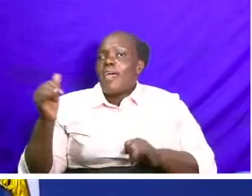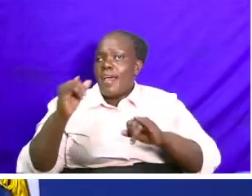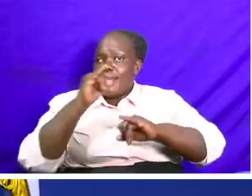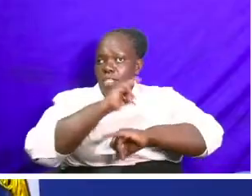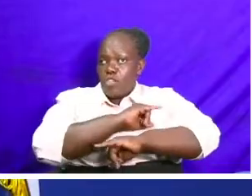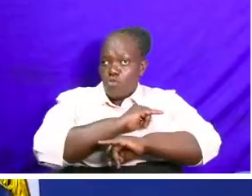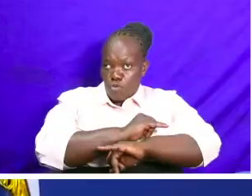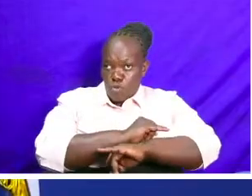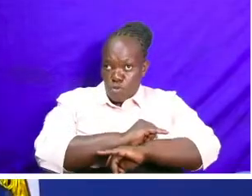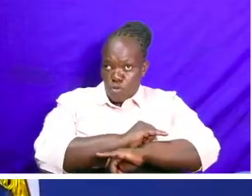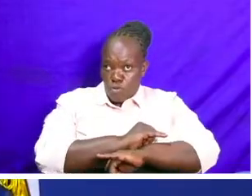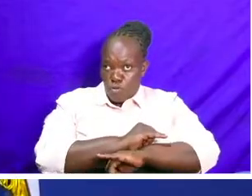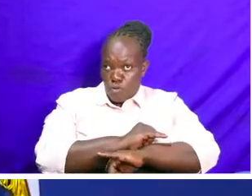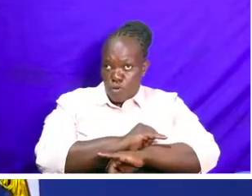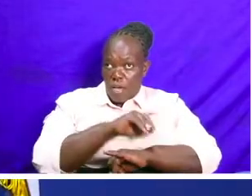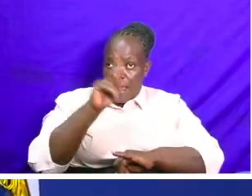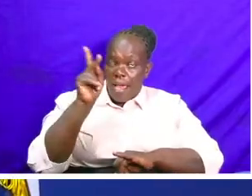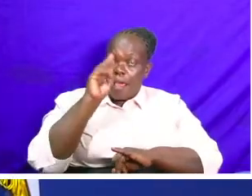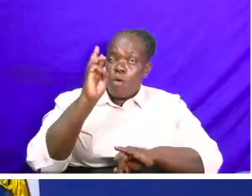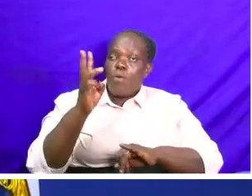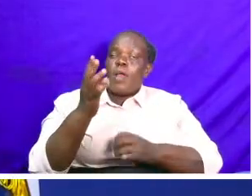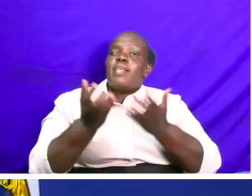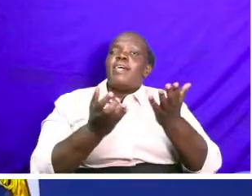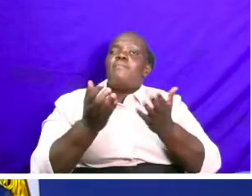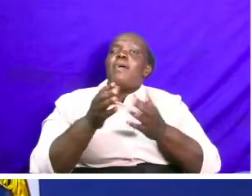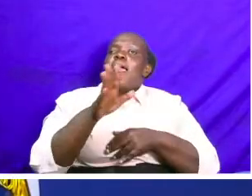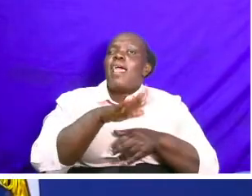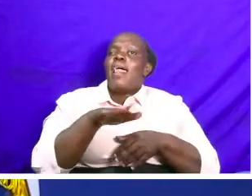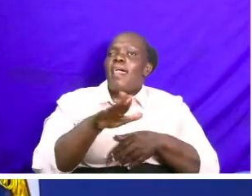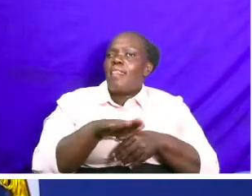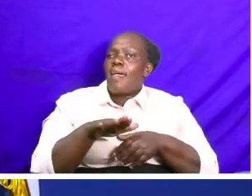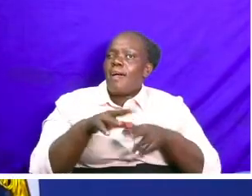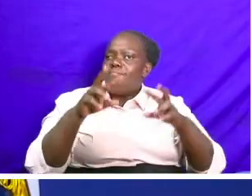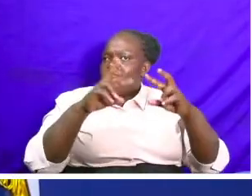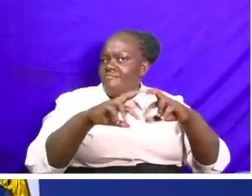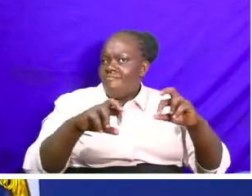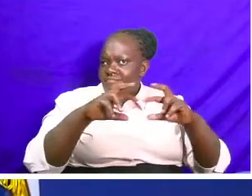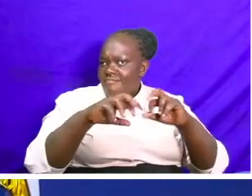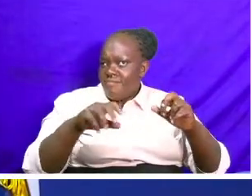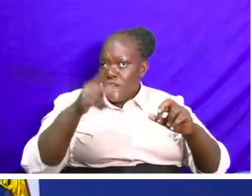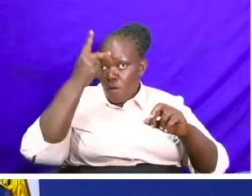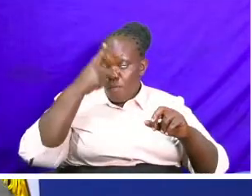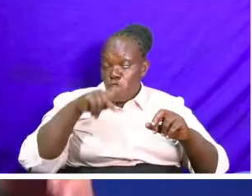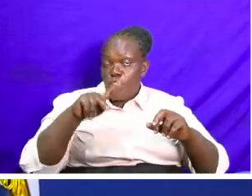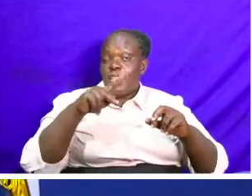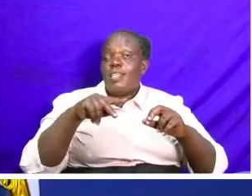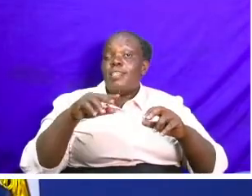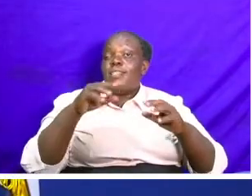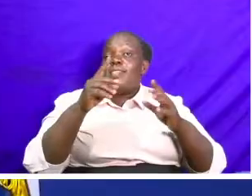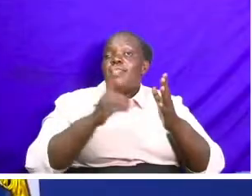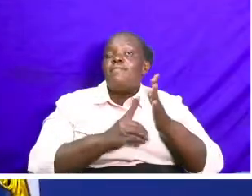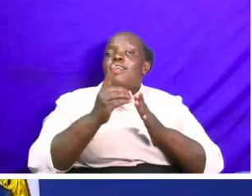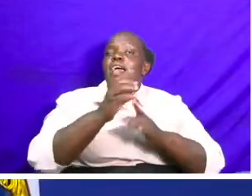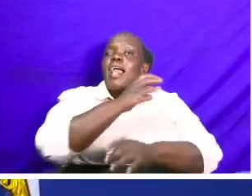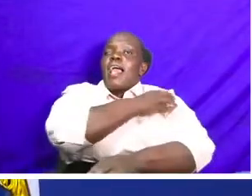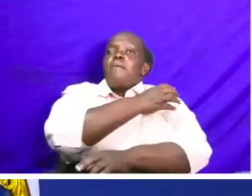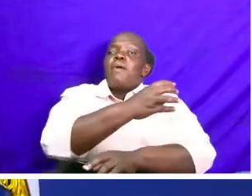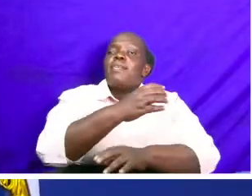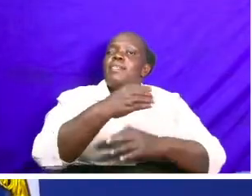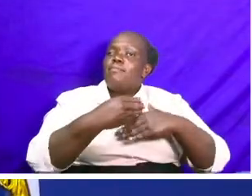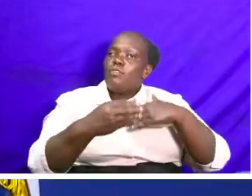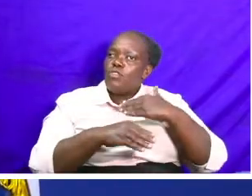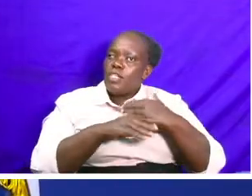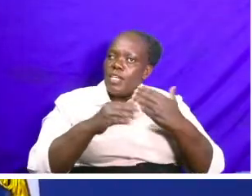institutions, Kenya will serve as a hub for cutting-edge research, policy development, capacity building, and the delivery